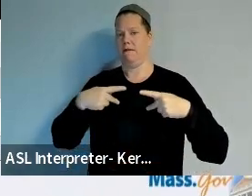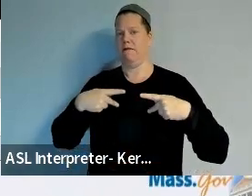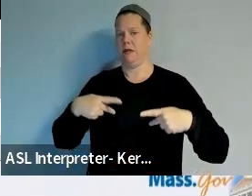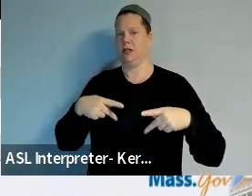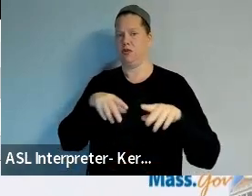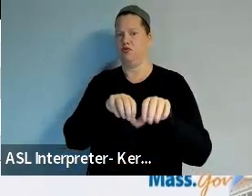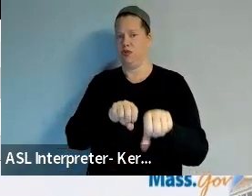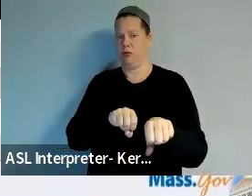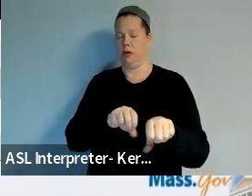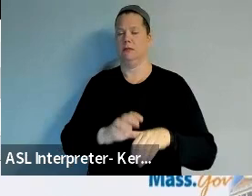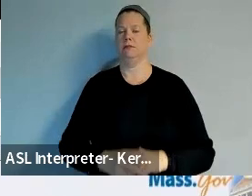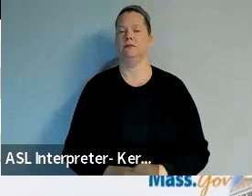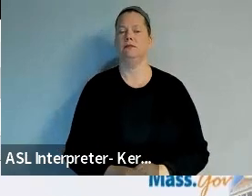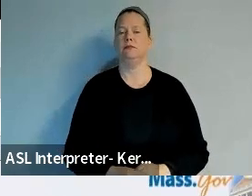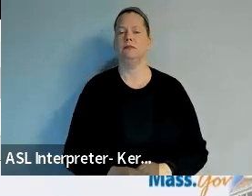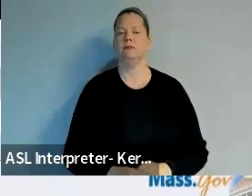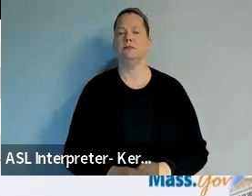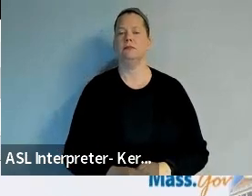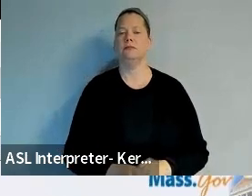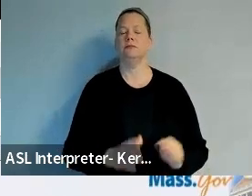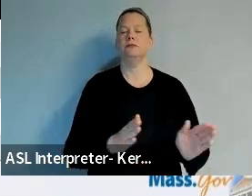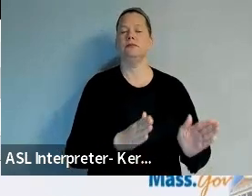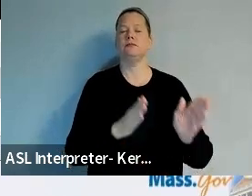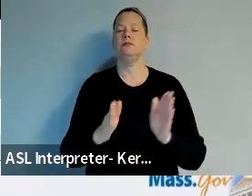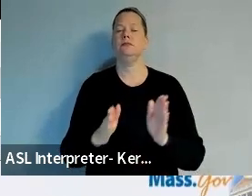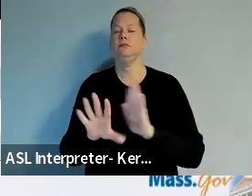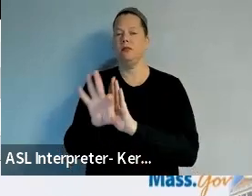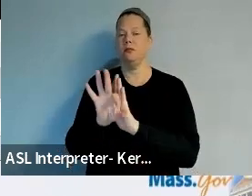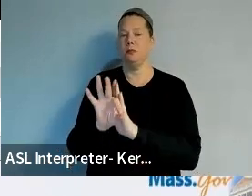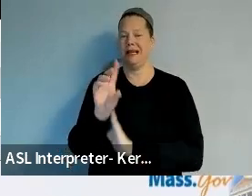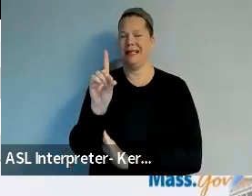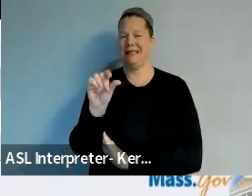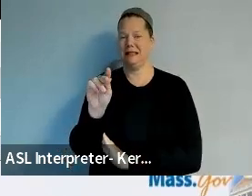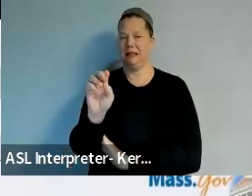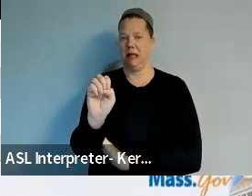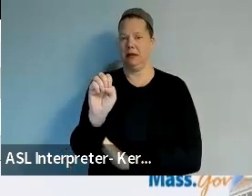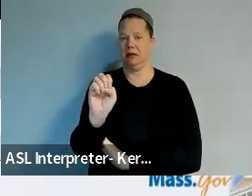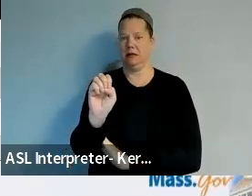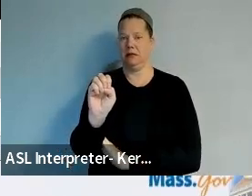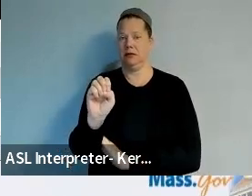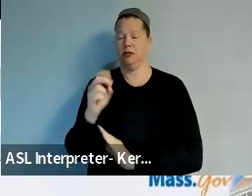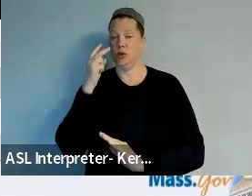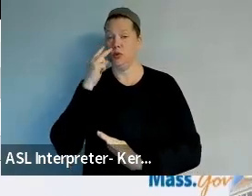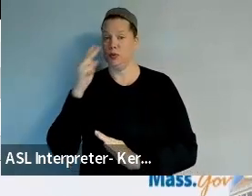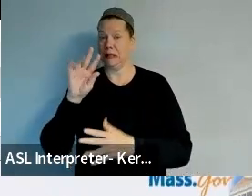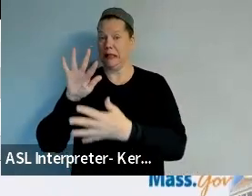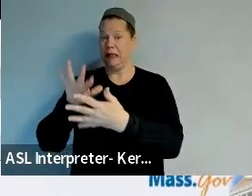Now let's select the date of the restraint by clicking the calendar icon